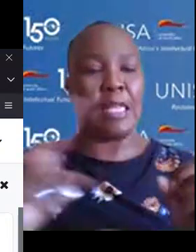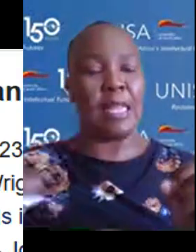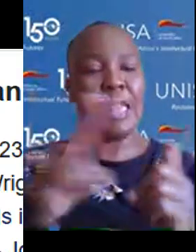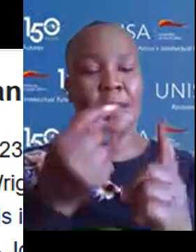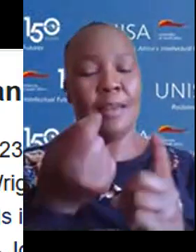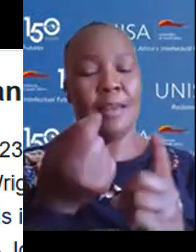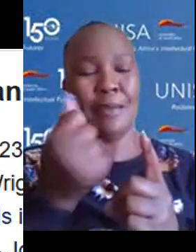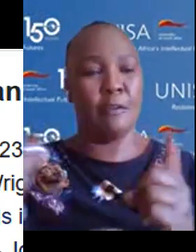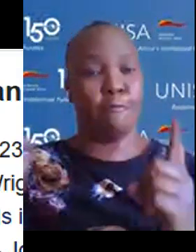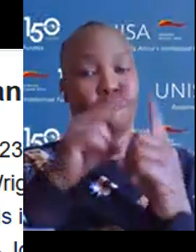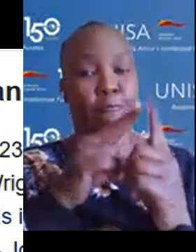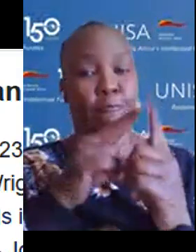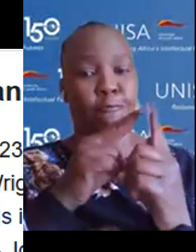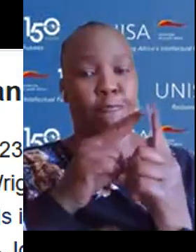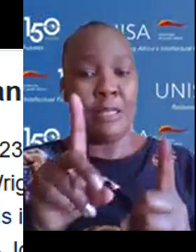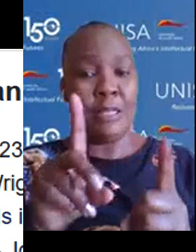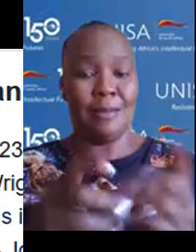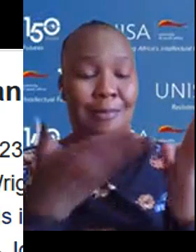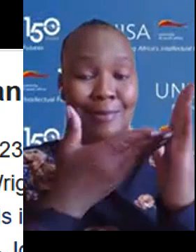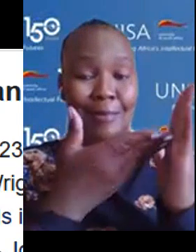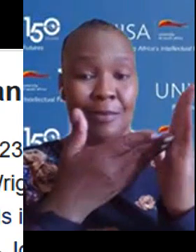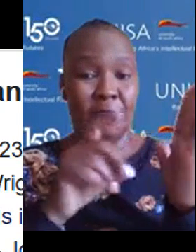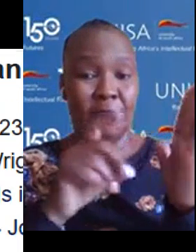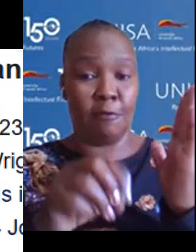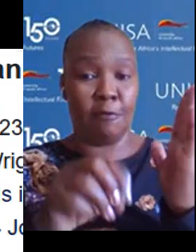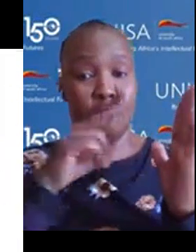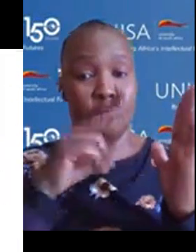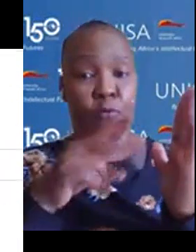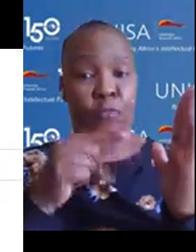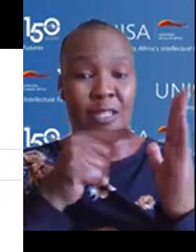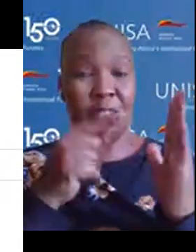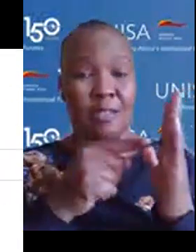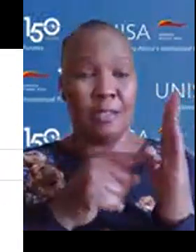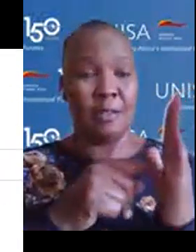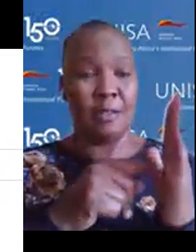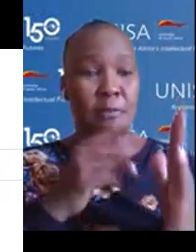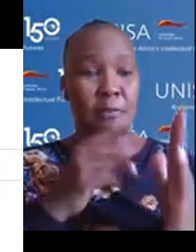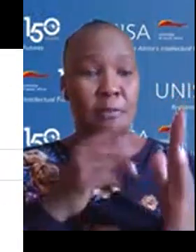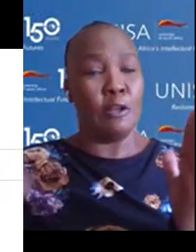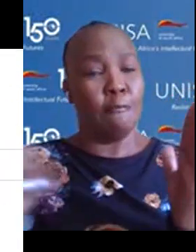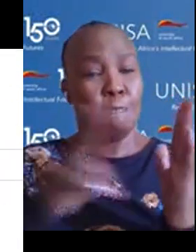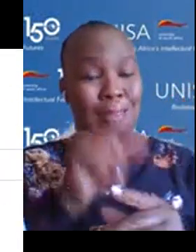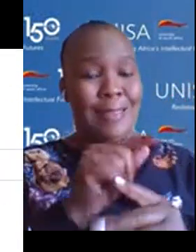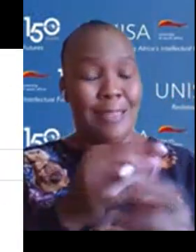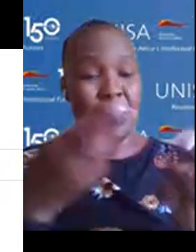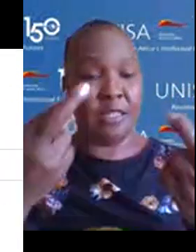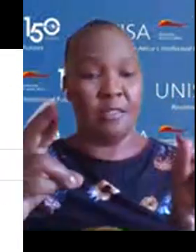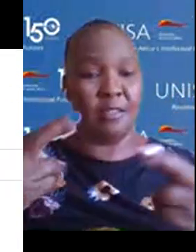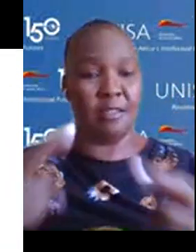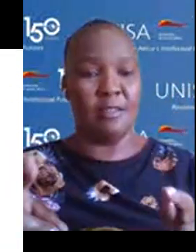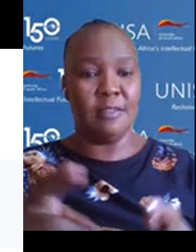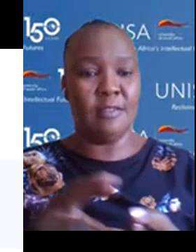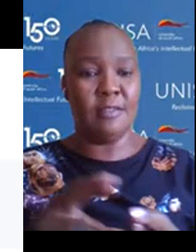here. You'll see this one, view. So that means you must view this resource. If I click on the orientation